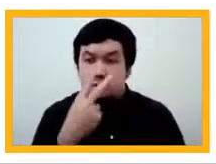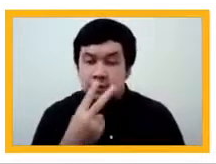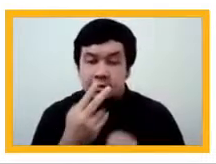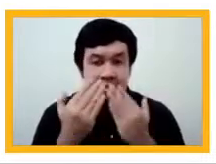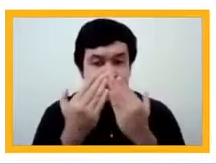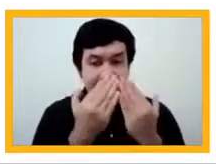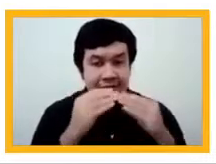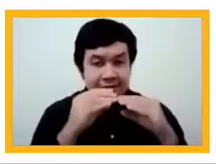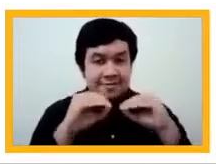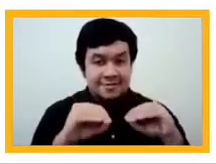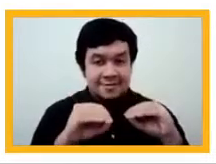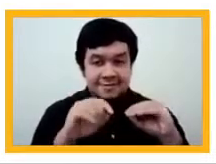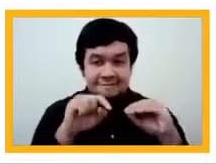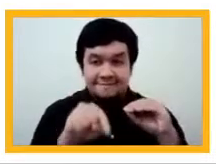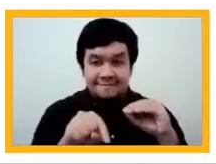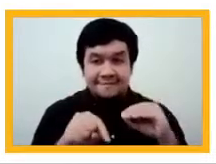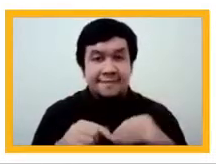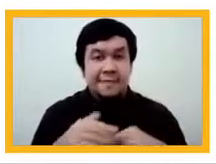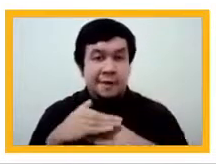adept or more